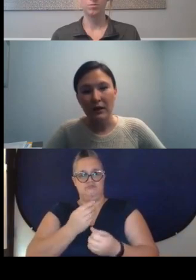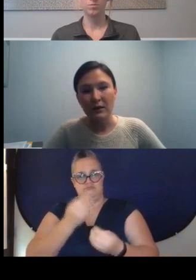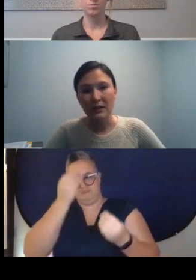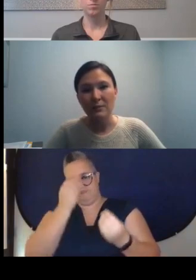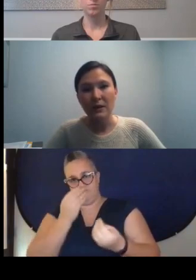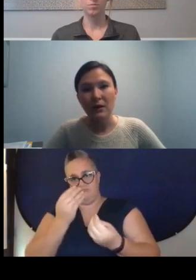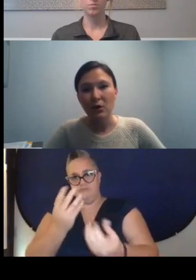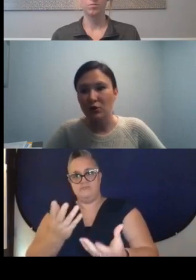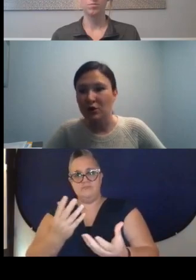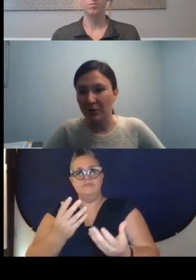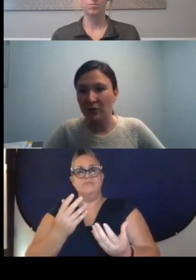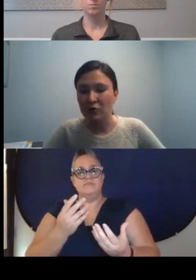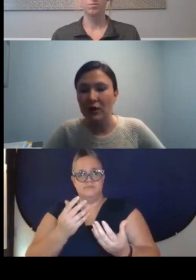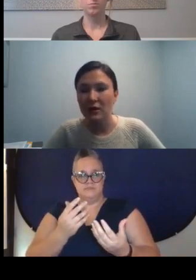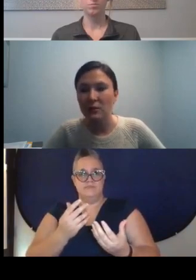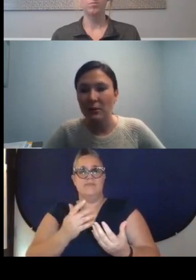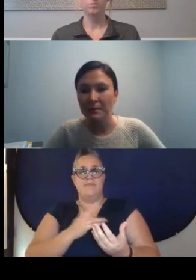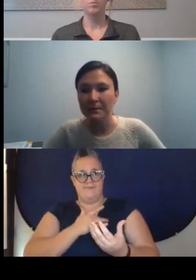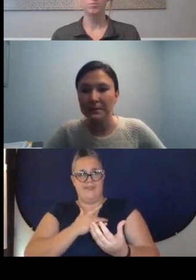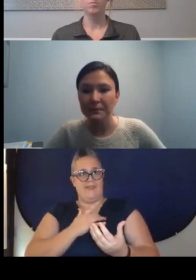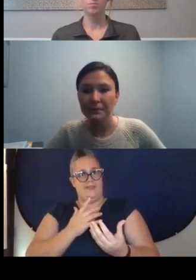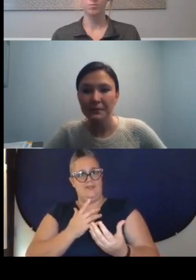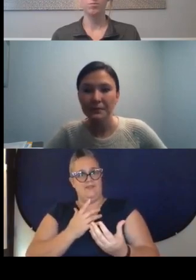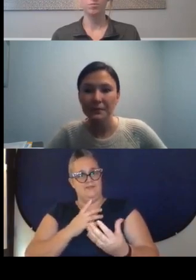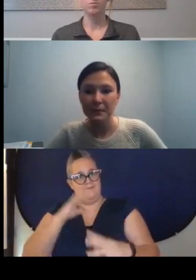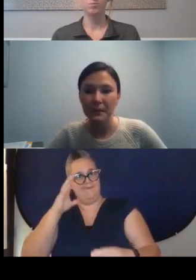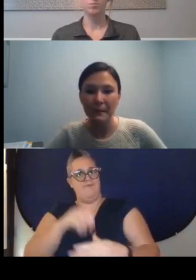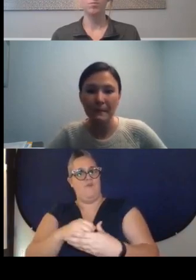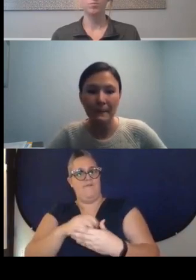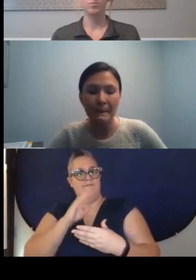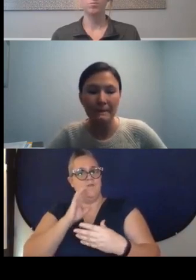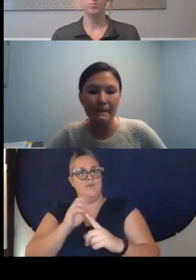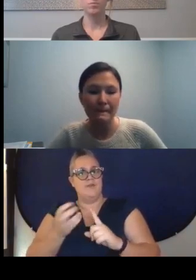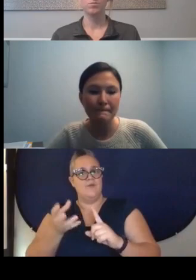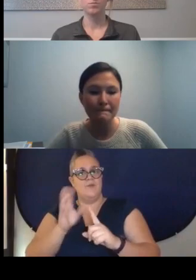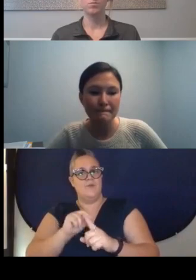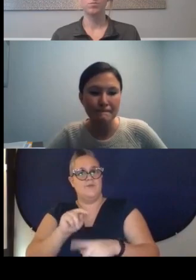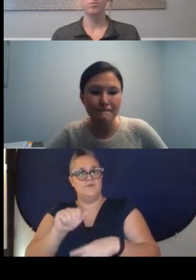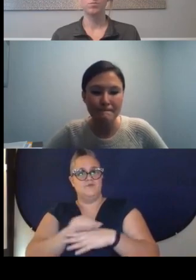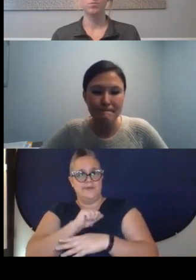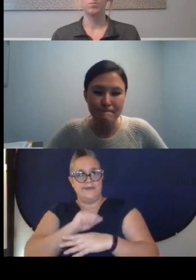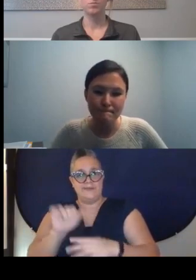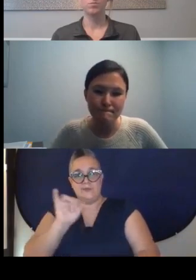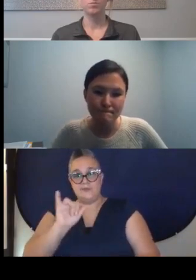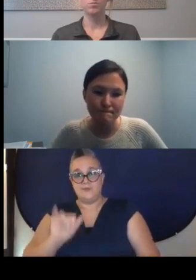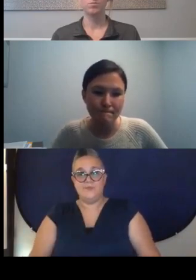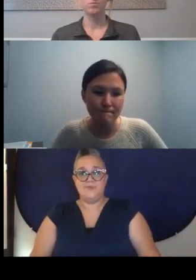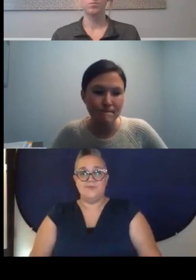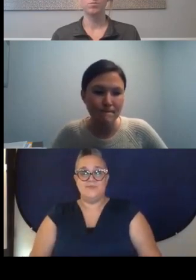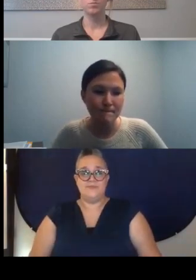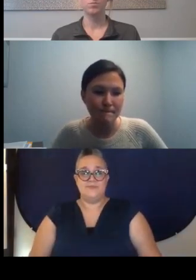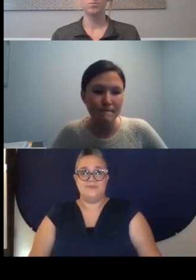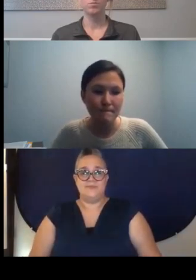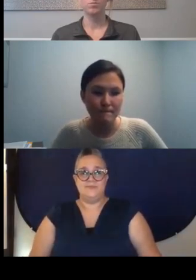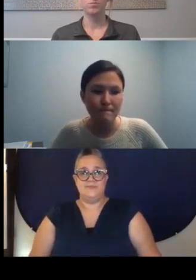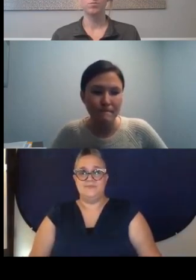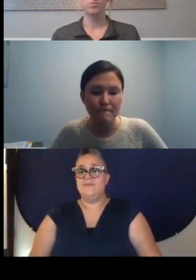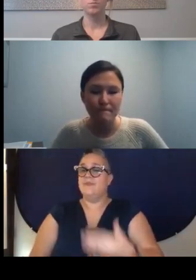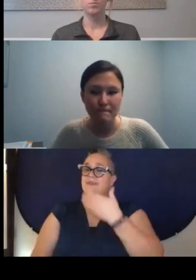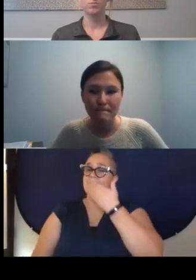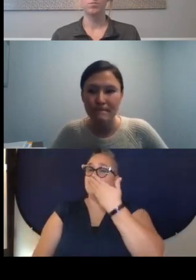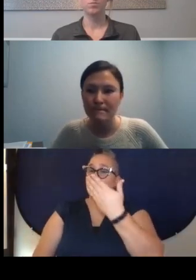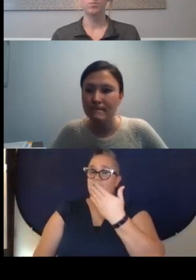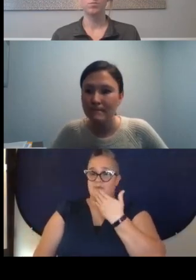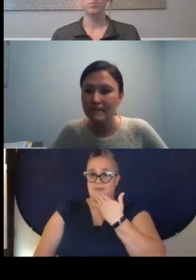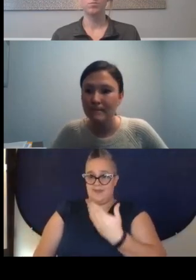having an investment and an ownership in their own training as well. All right, thank you both. And